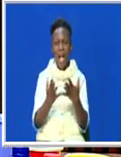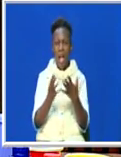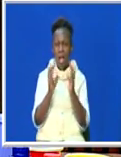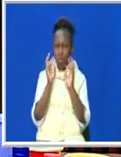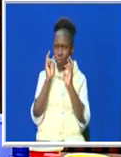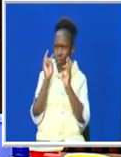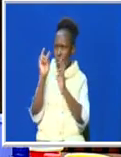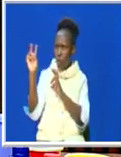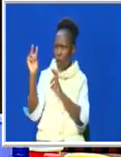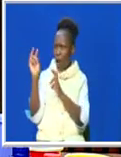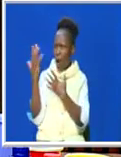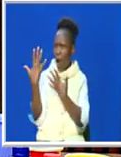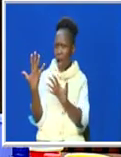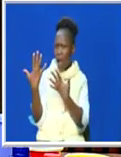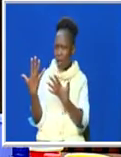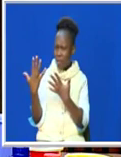my hands.